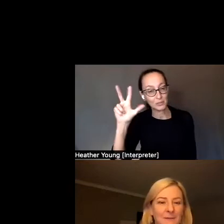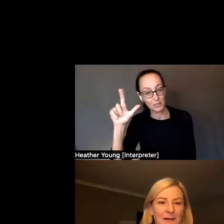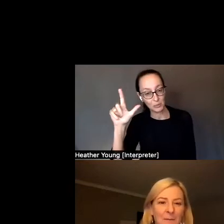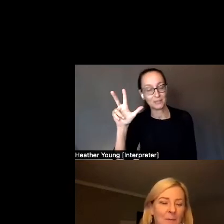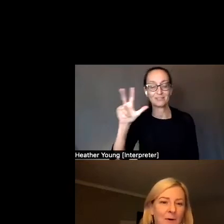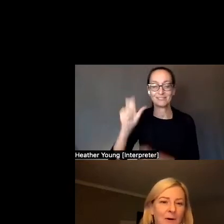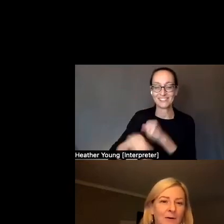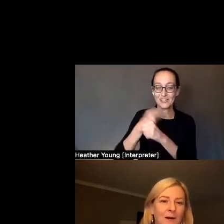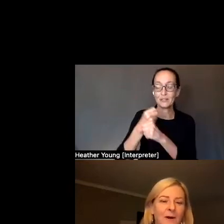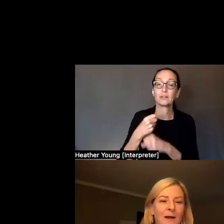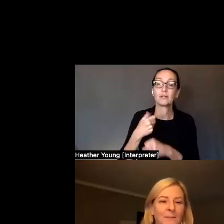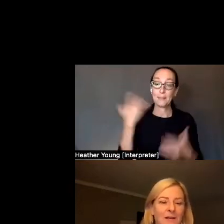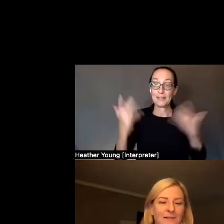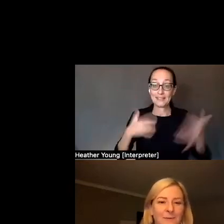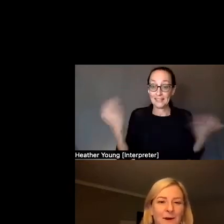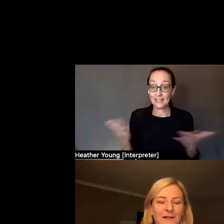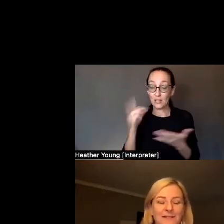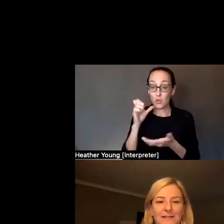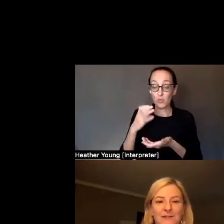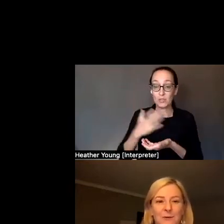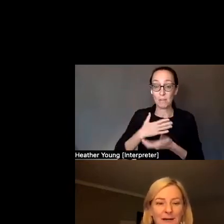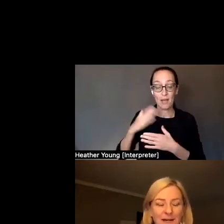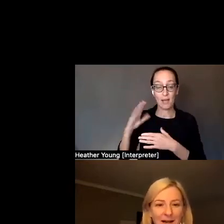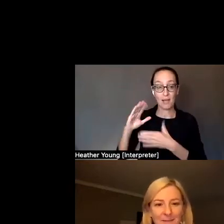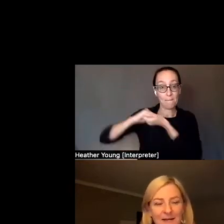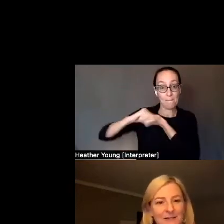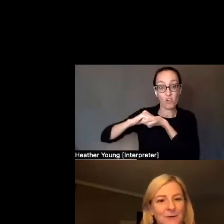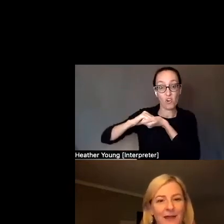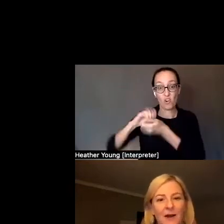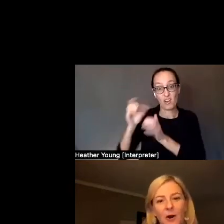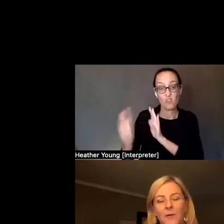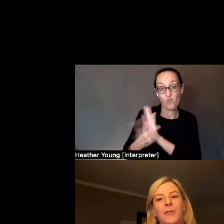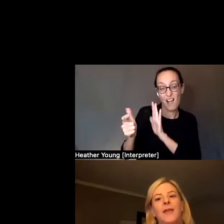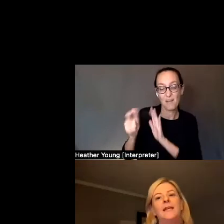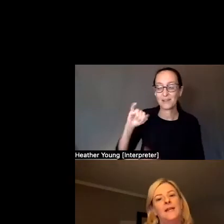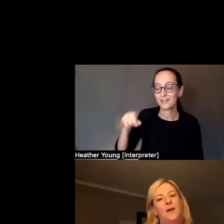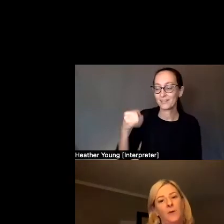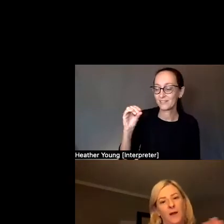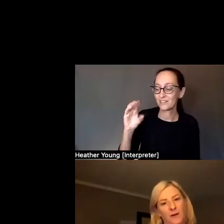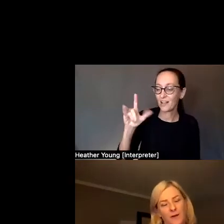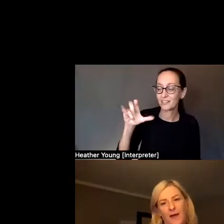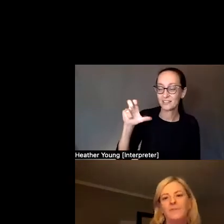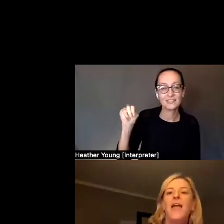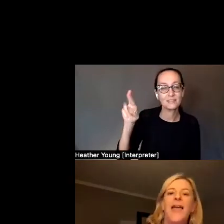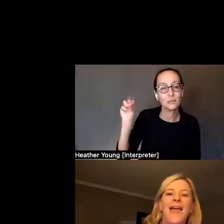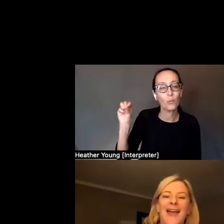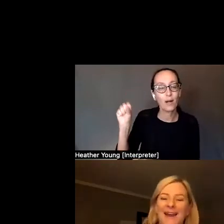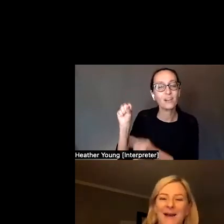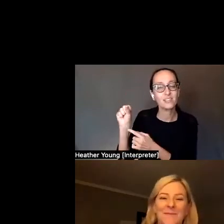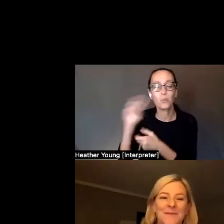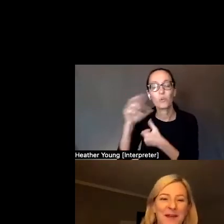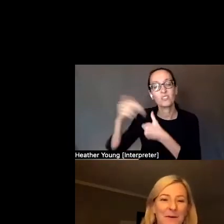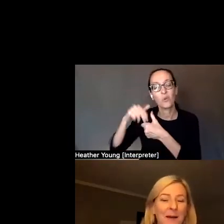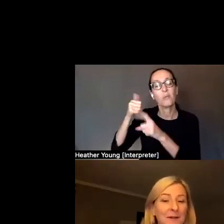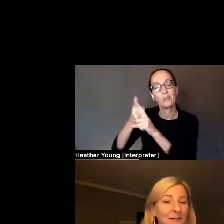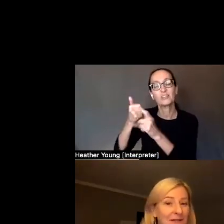to be here. My partner in crime, Jocelyn Ross, is joining us, but is doing that carpool thing, so we all know and love. And